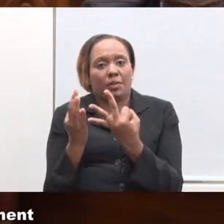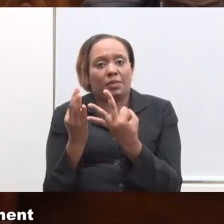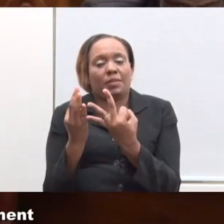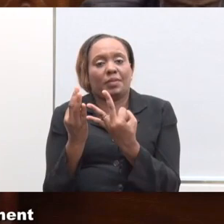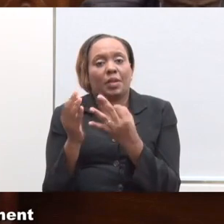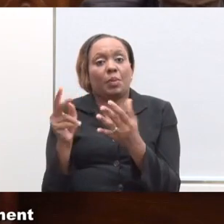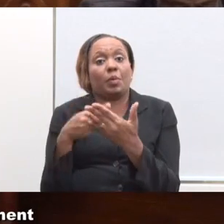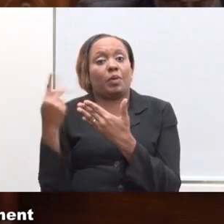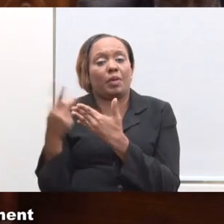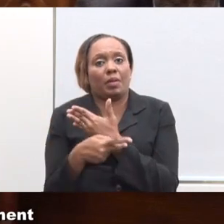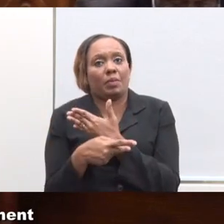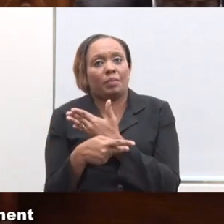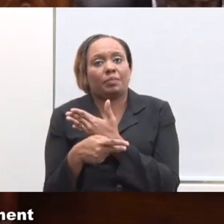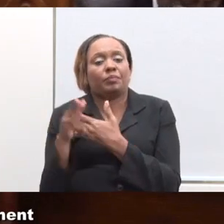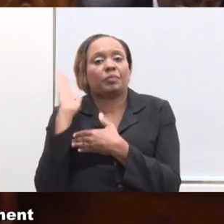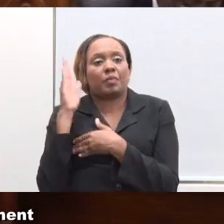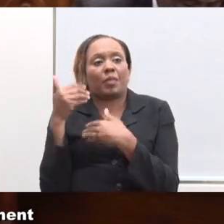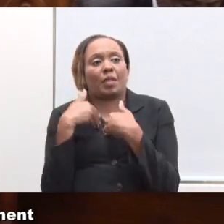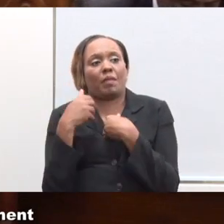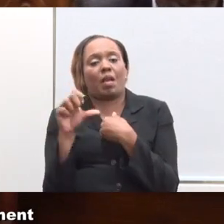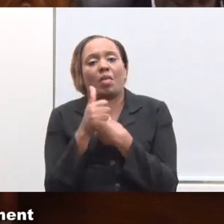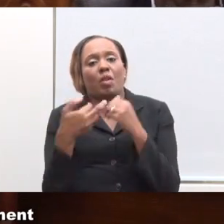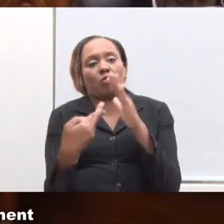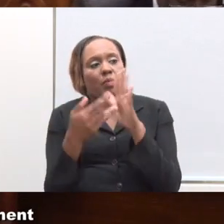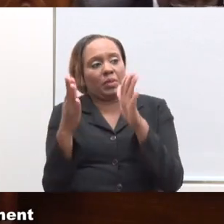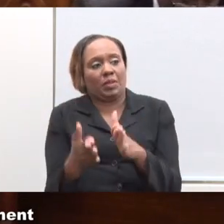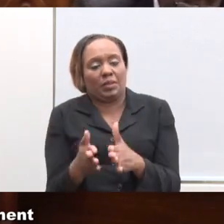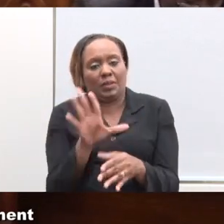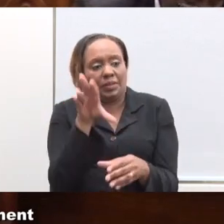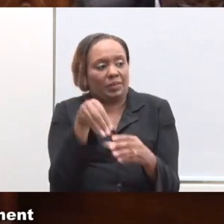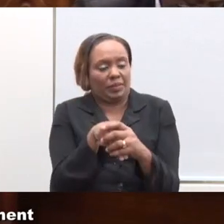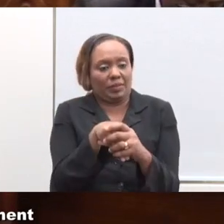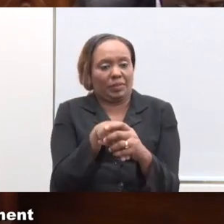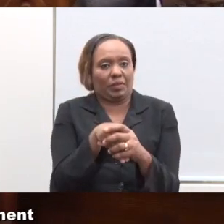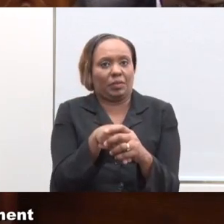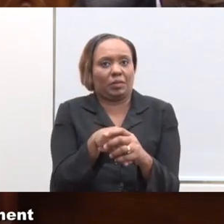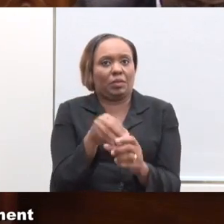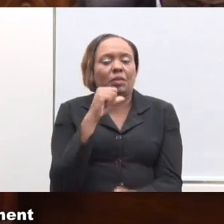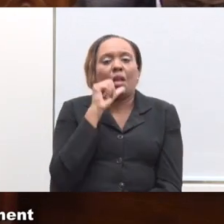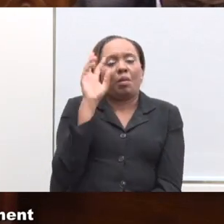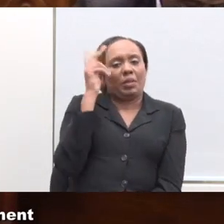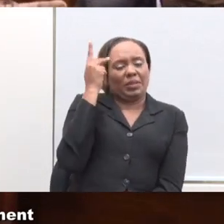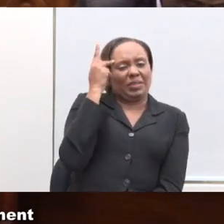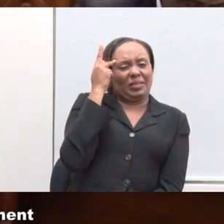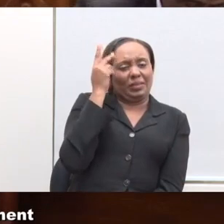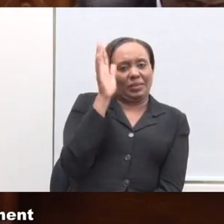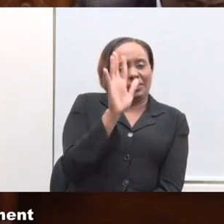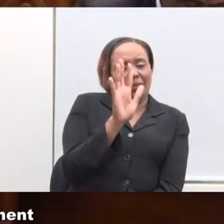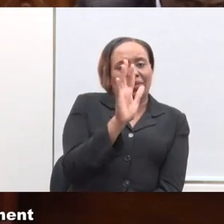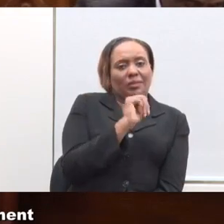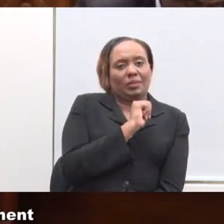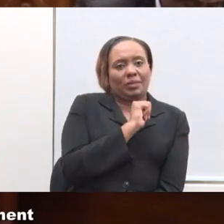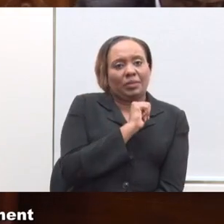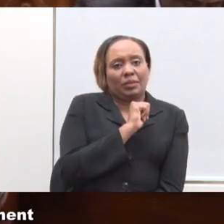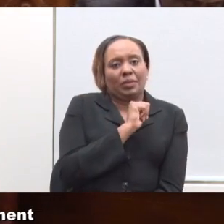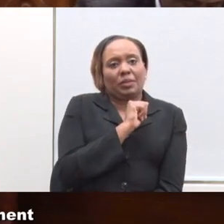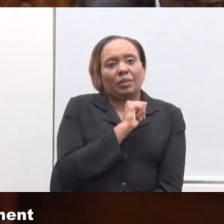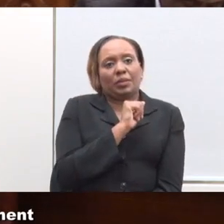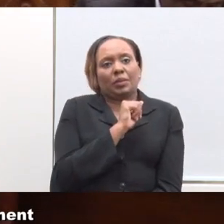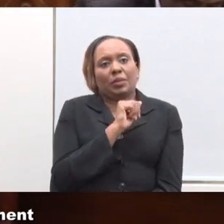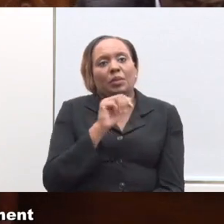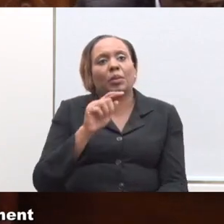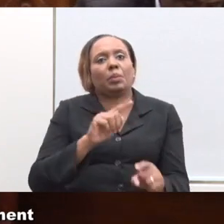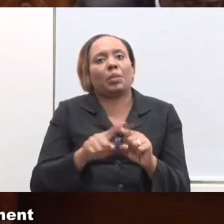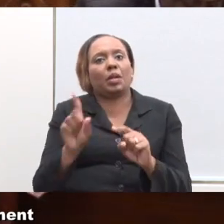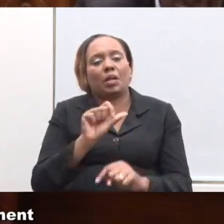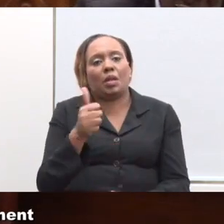have other public servant representatives, not the political class, being able to manage that fund to make